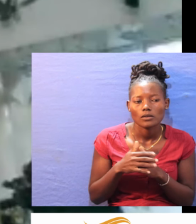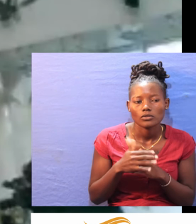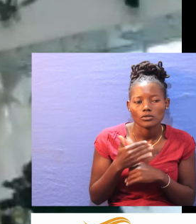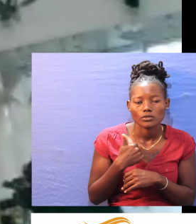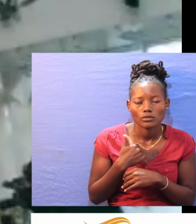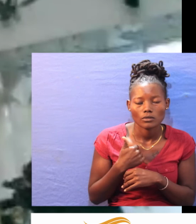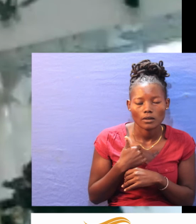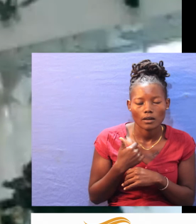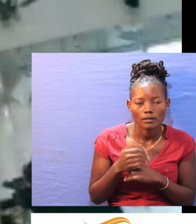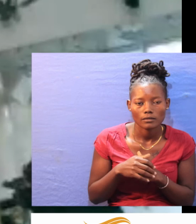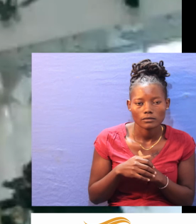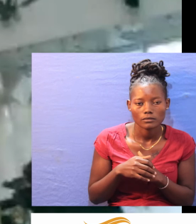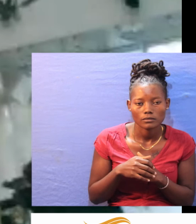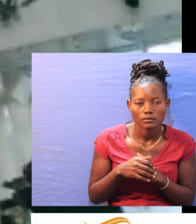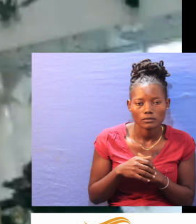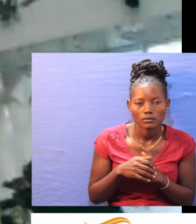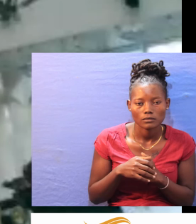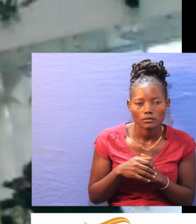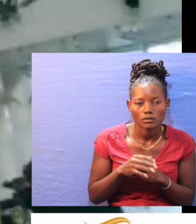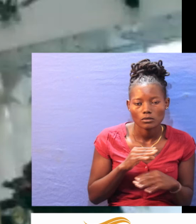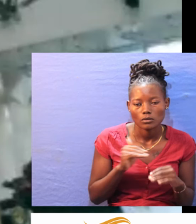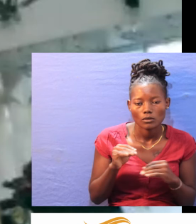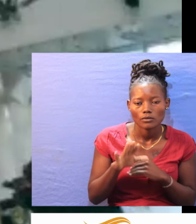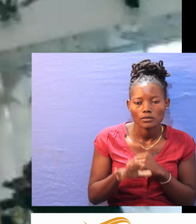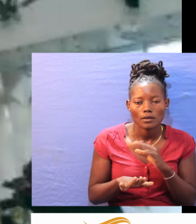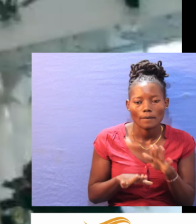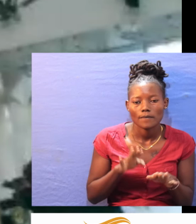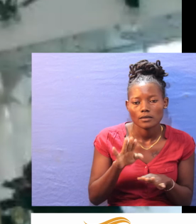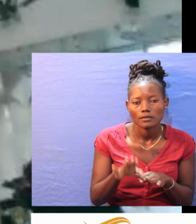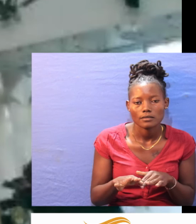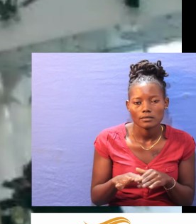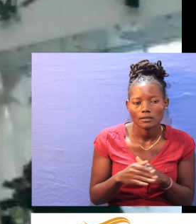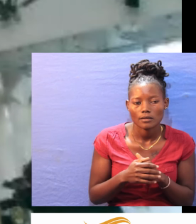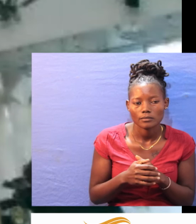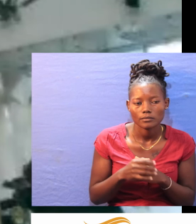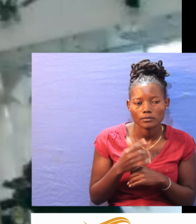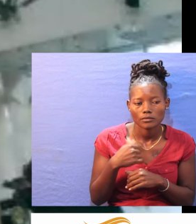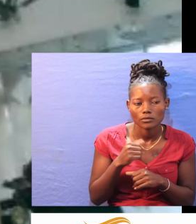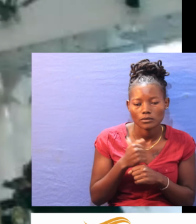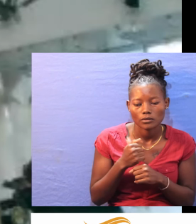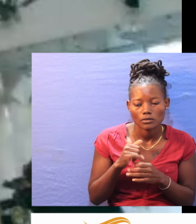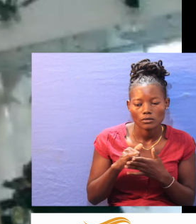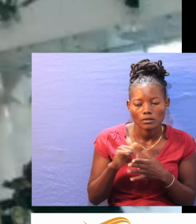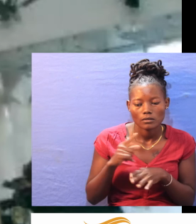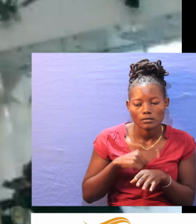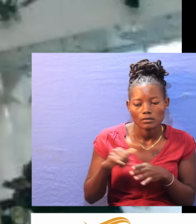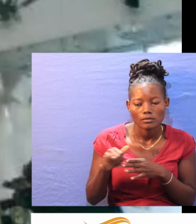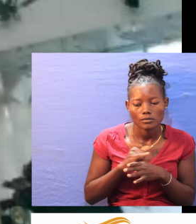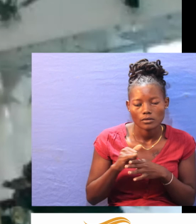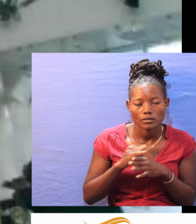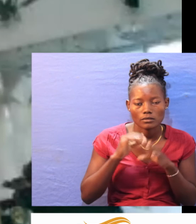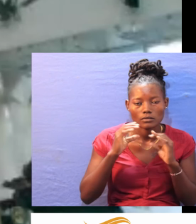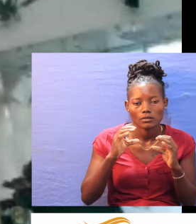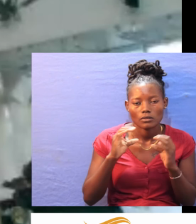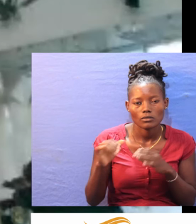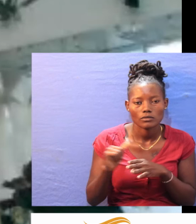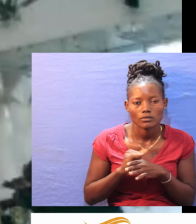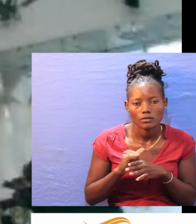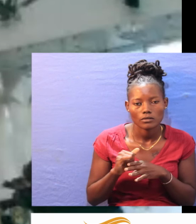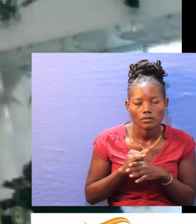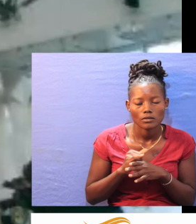have more of a step-by-step method of getting there. And we do that with our training, at least, as a coach, here's our training